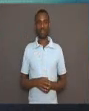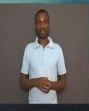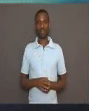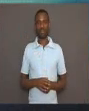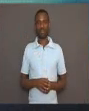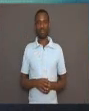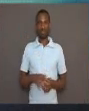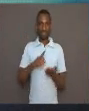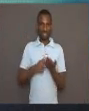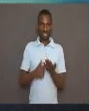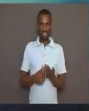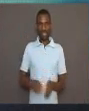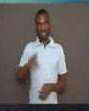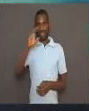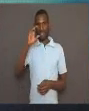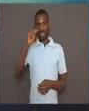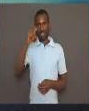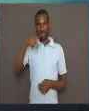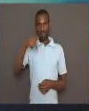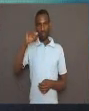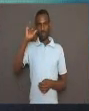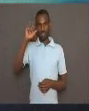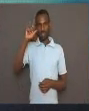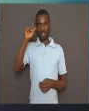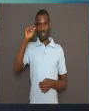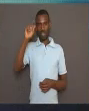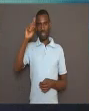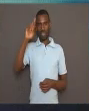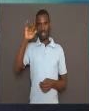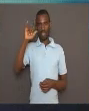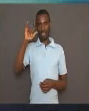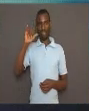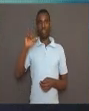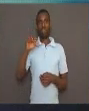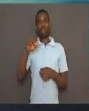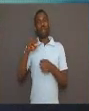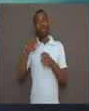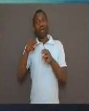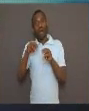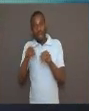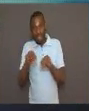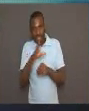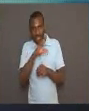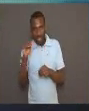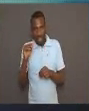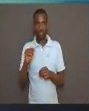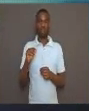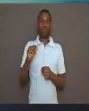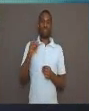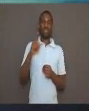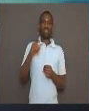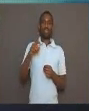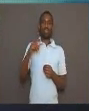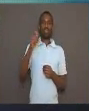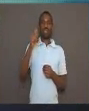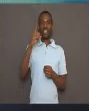Today, you learned about surface tension and capillary action, both at